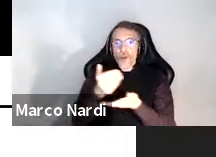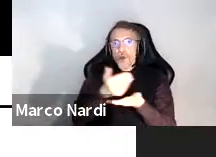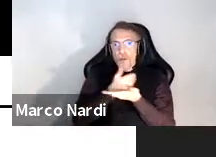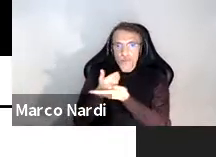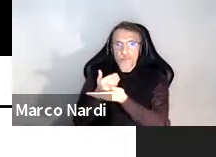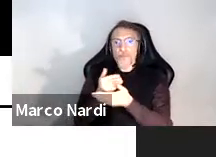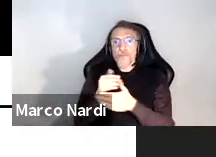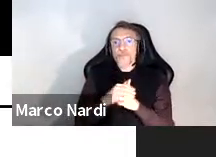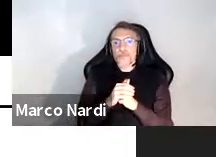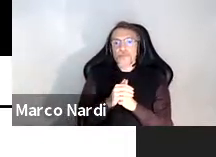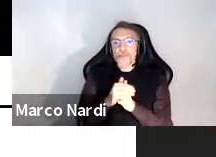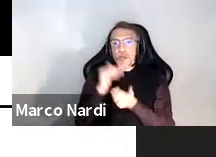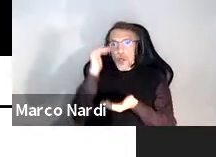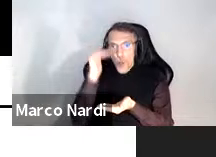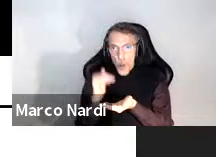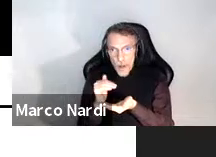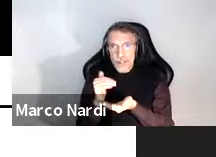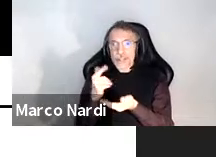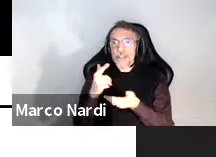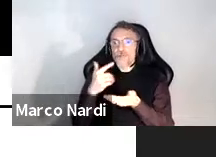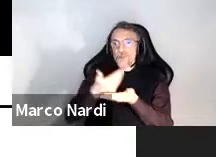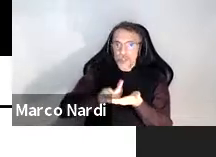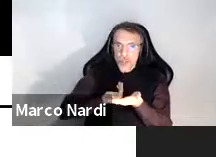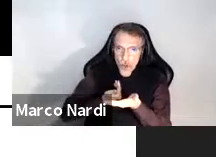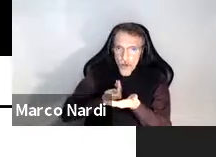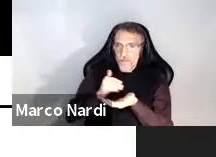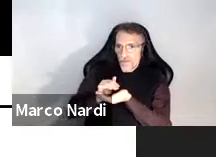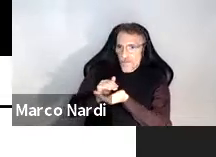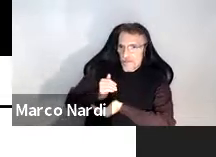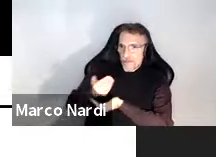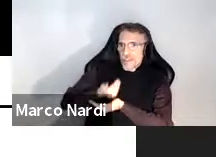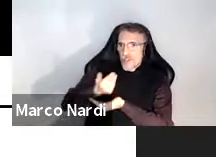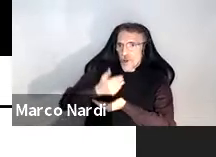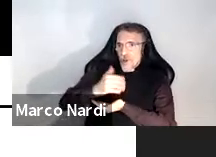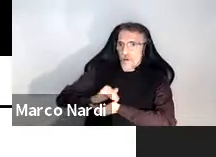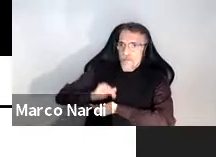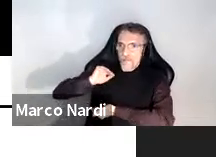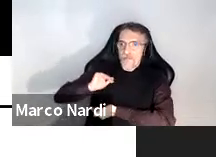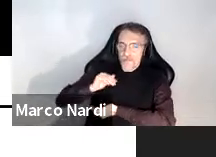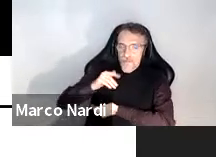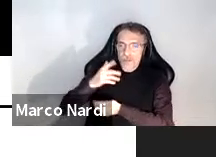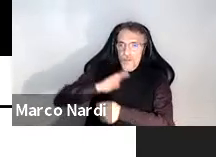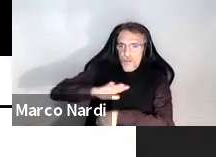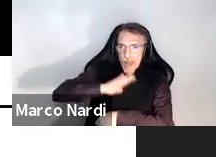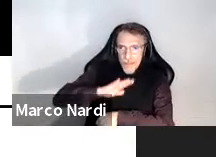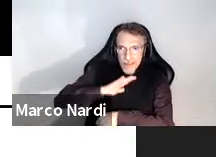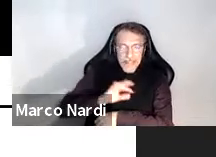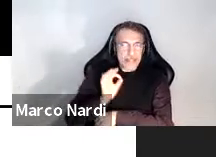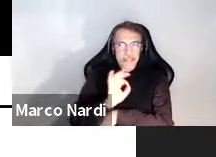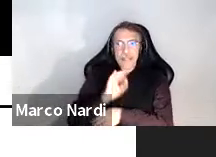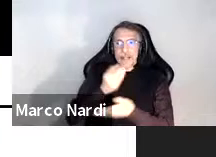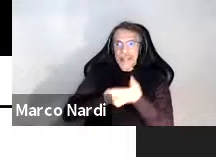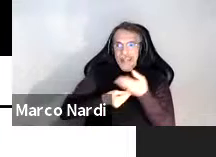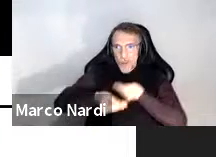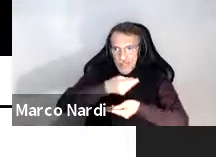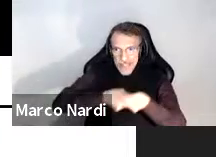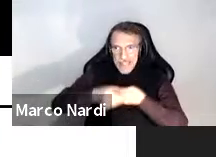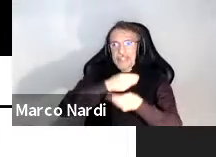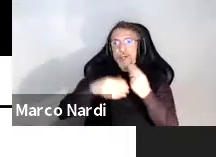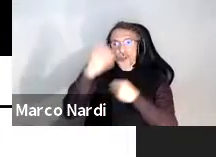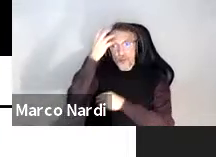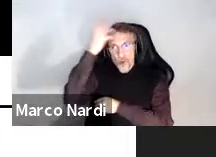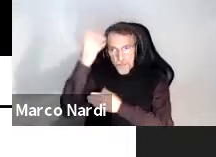buffers, lowering of reserve requirement of commercial banks to enable them have some liquidities, purchase of government bonds, creating